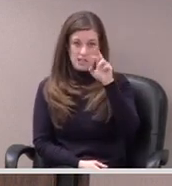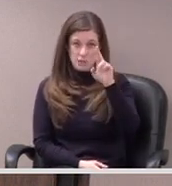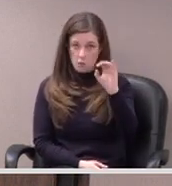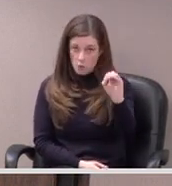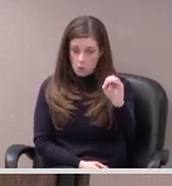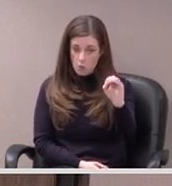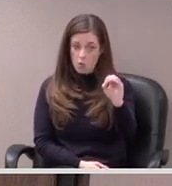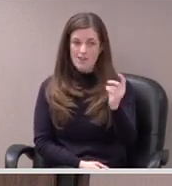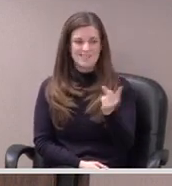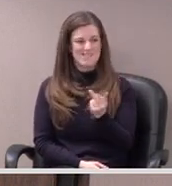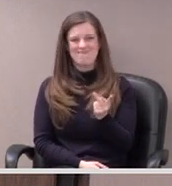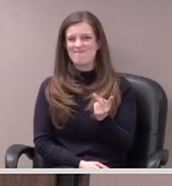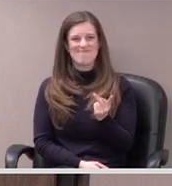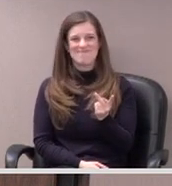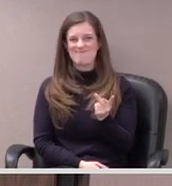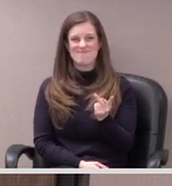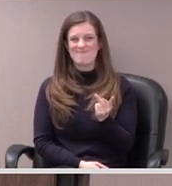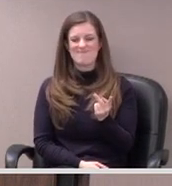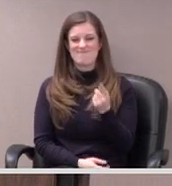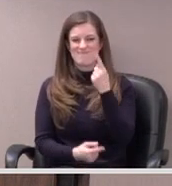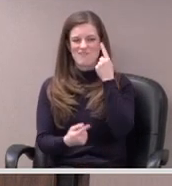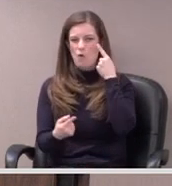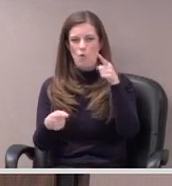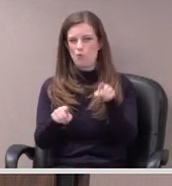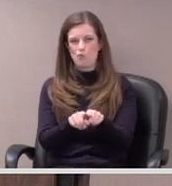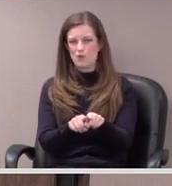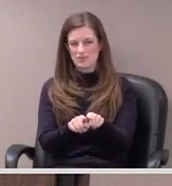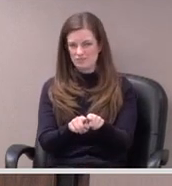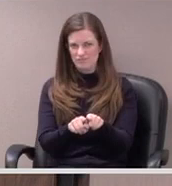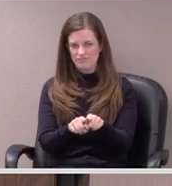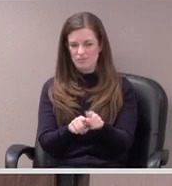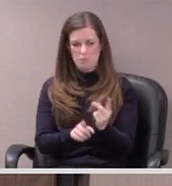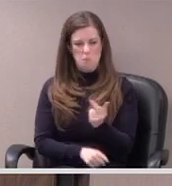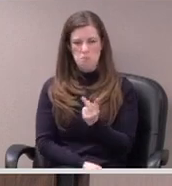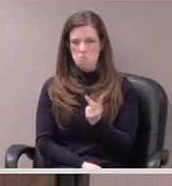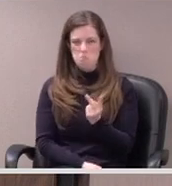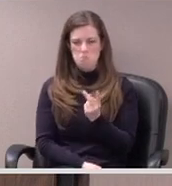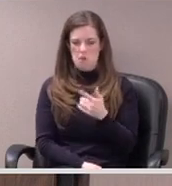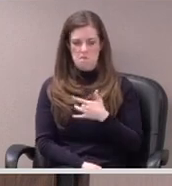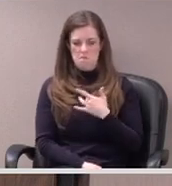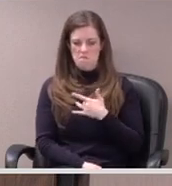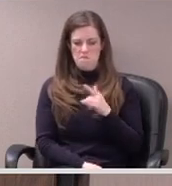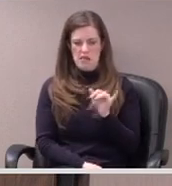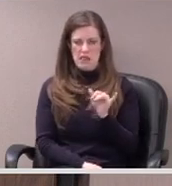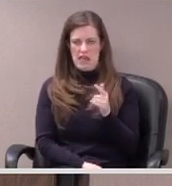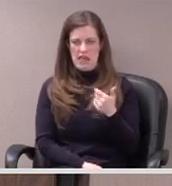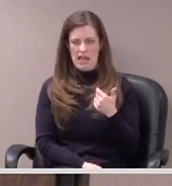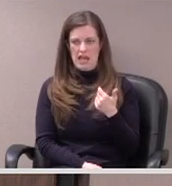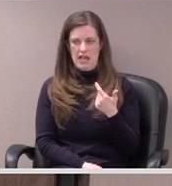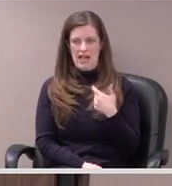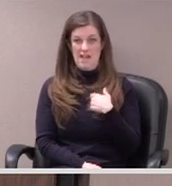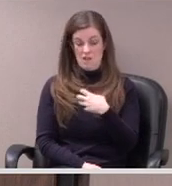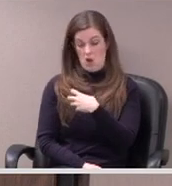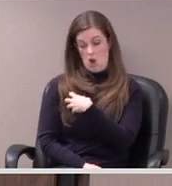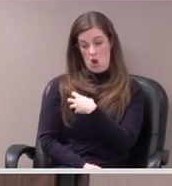and they don't agree with them. They don't feel like having